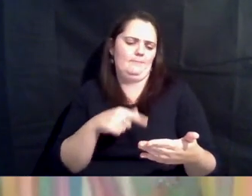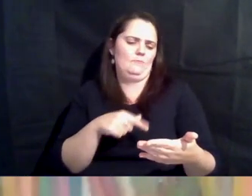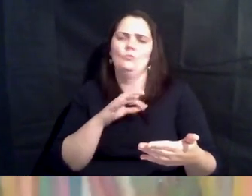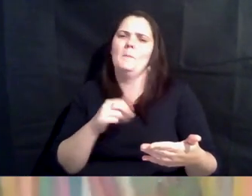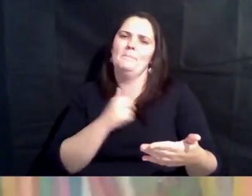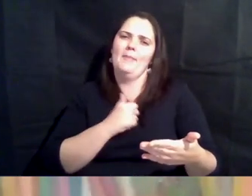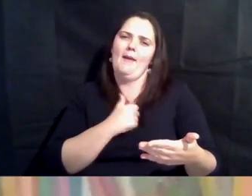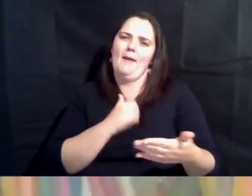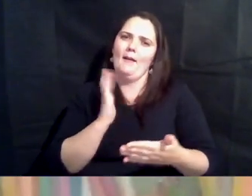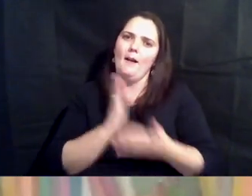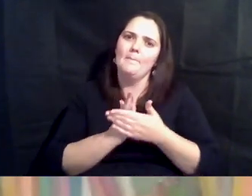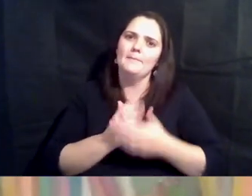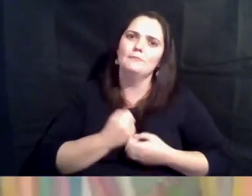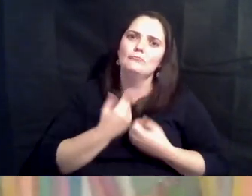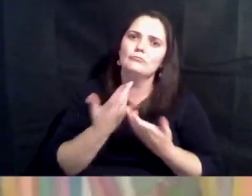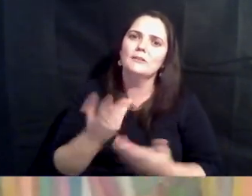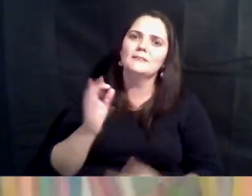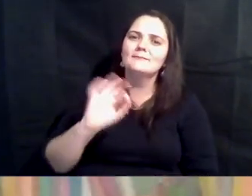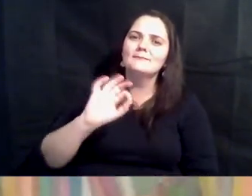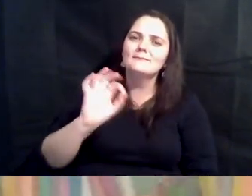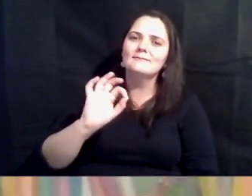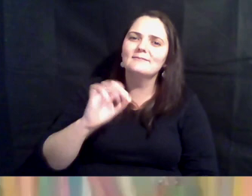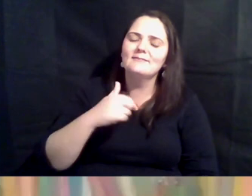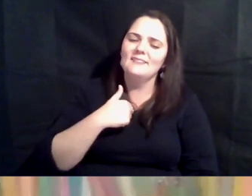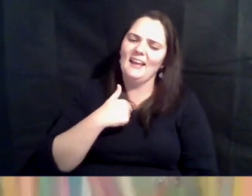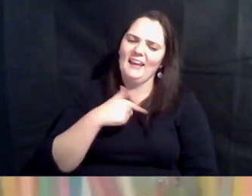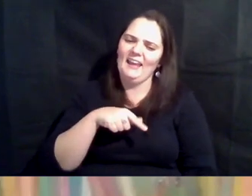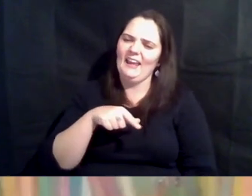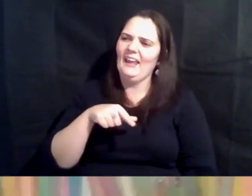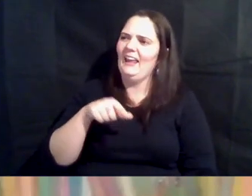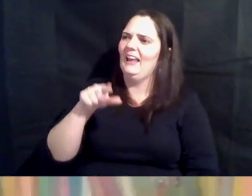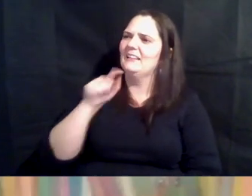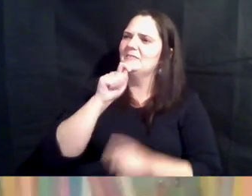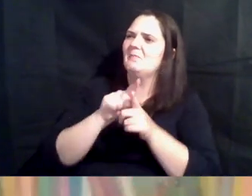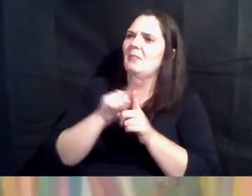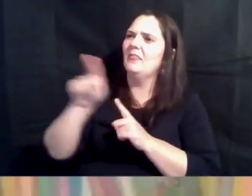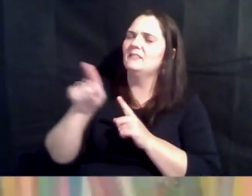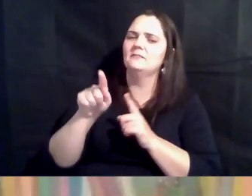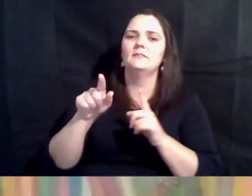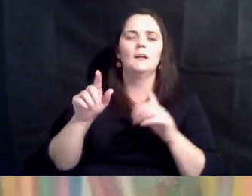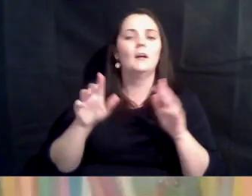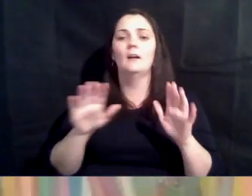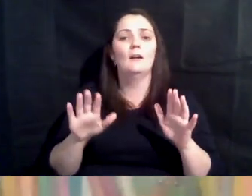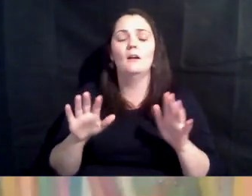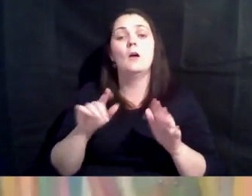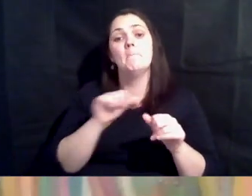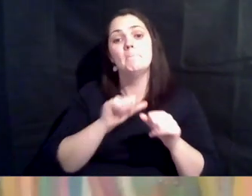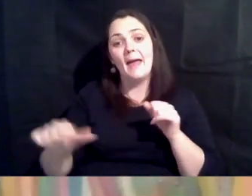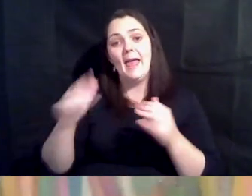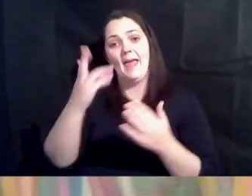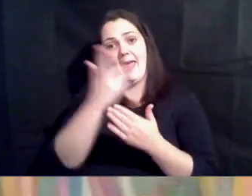when I start to feel a bit annoyed at myself. But I feel like the best art is an expression of you, because no one else could make it but